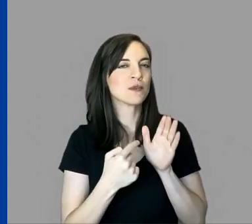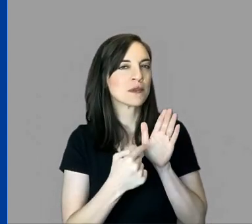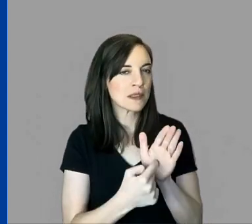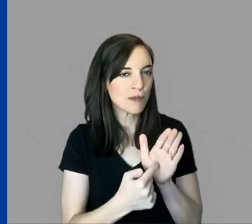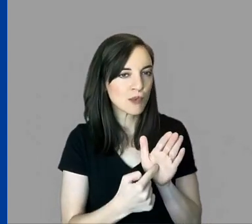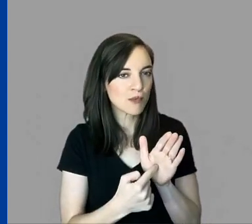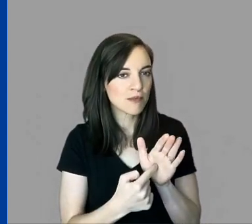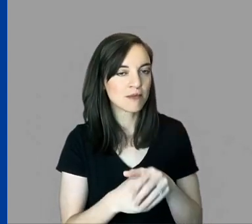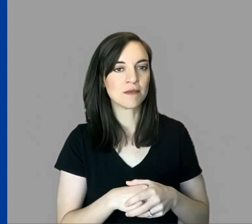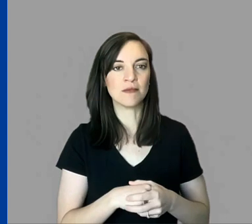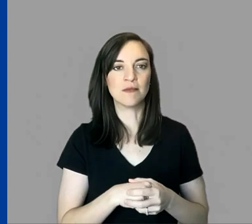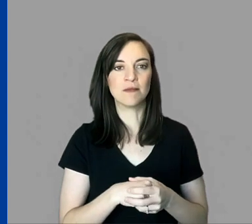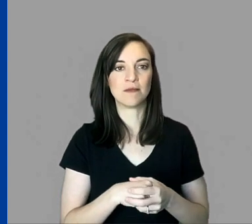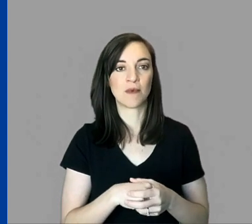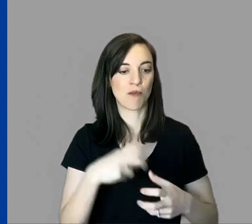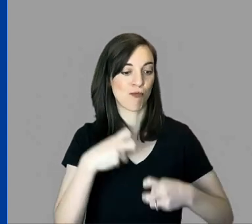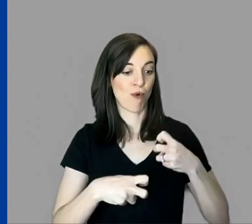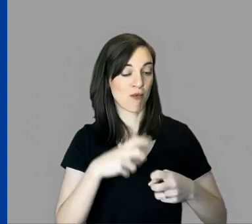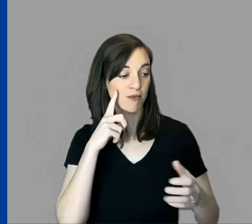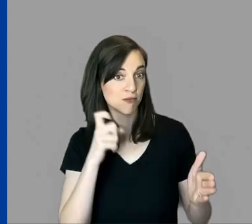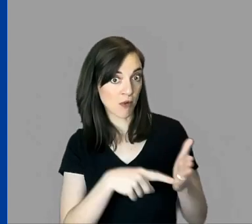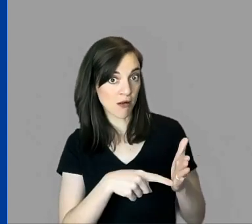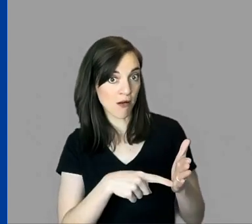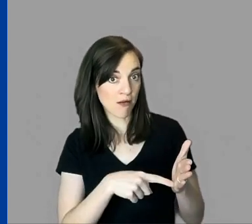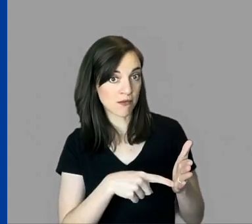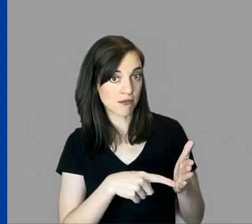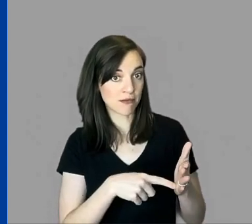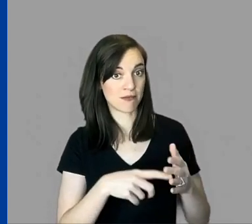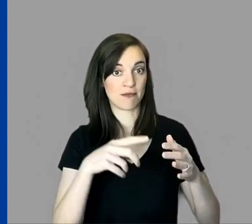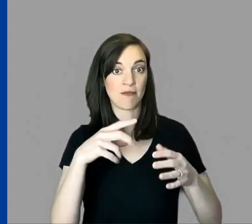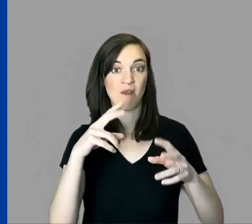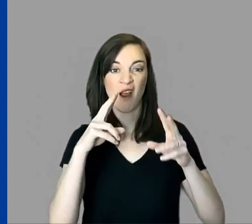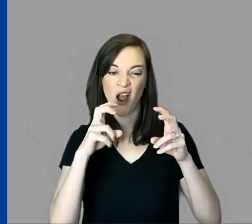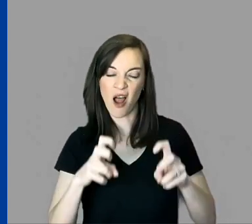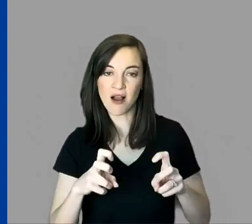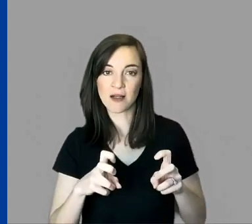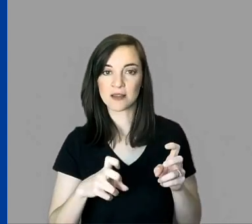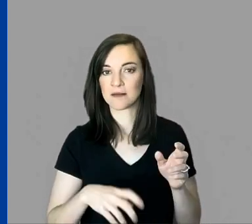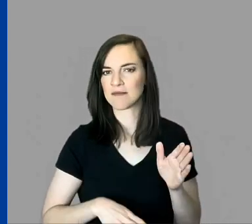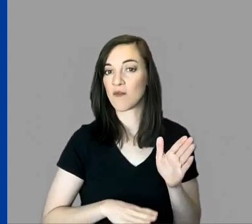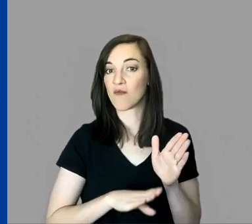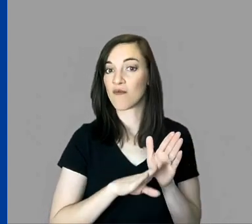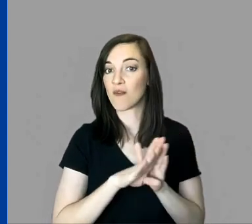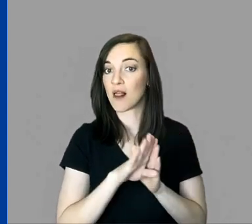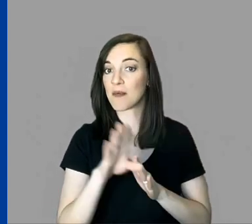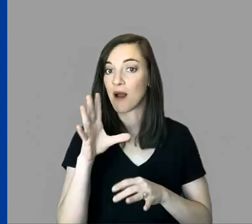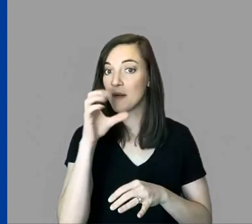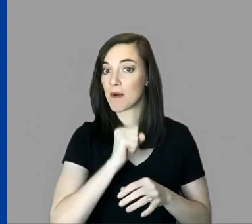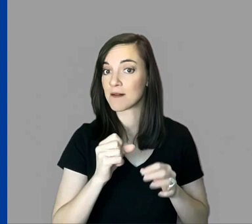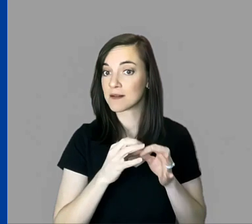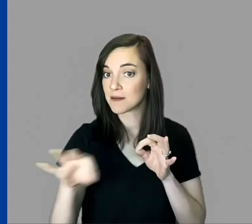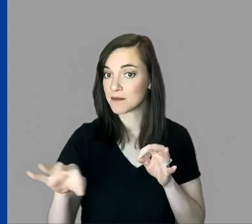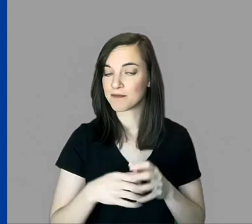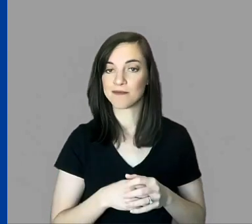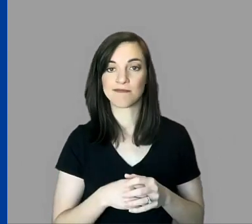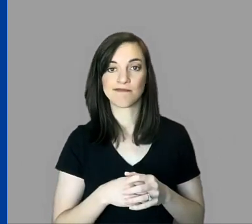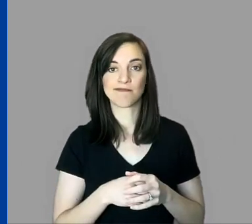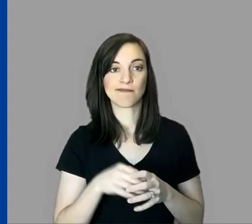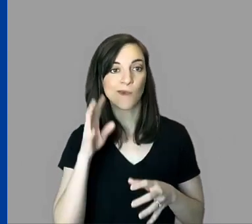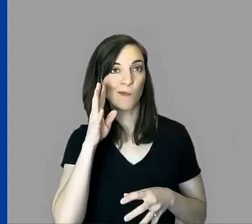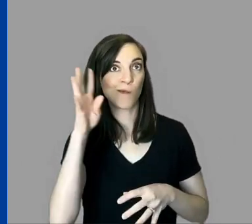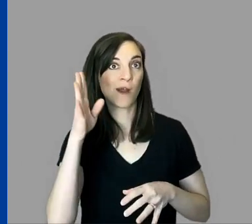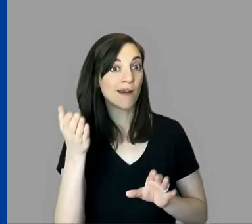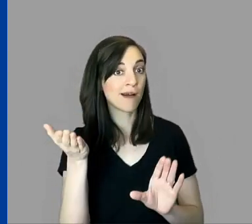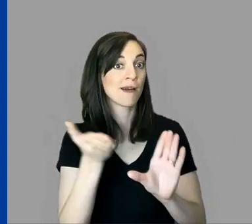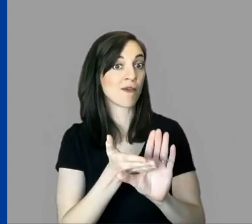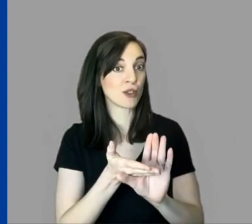Using this case study, identify the problem, analyze the problem by creating a hypothesis summary statement, design an intervention